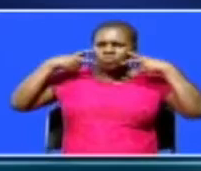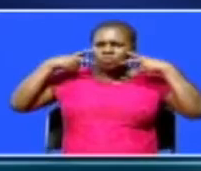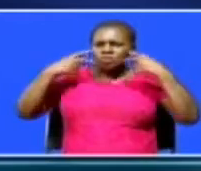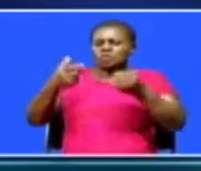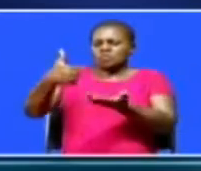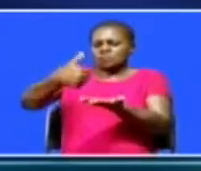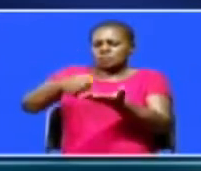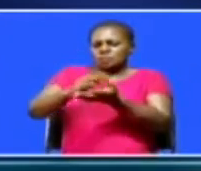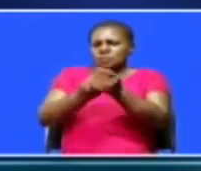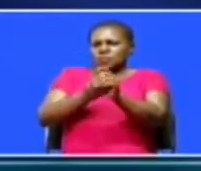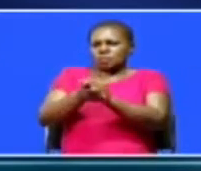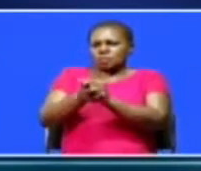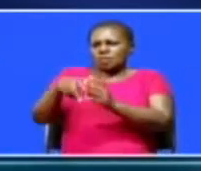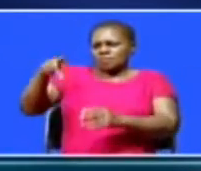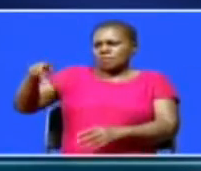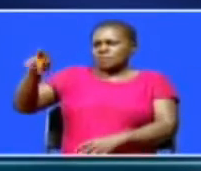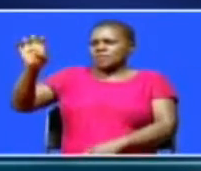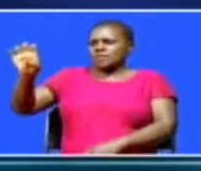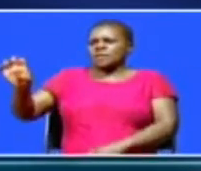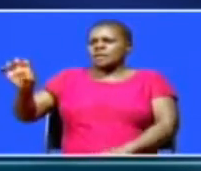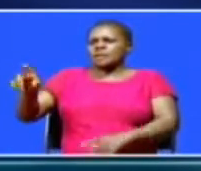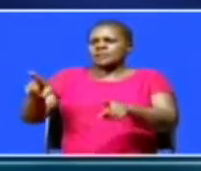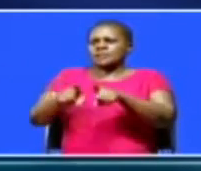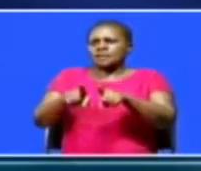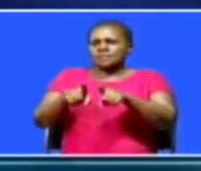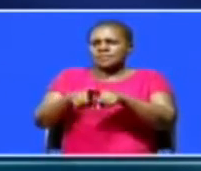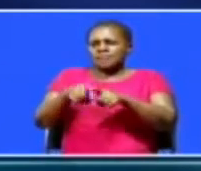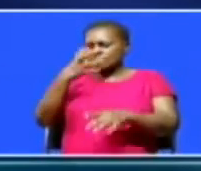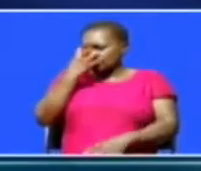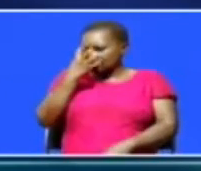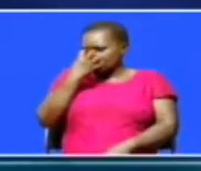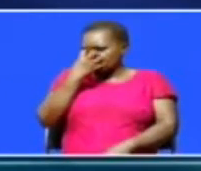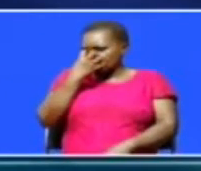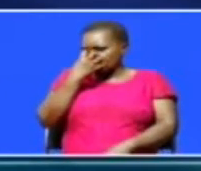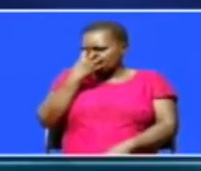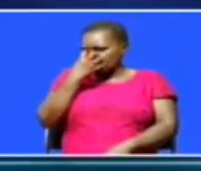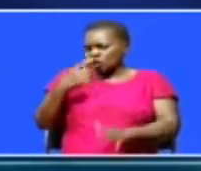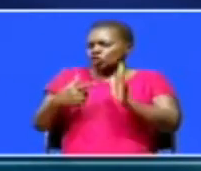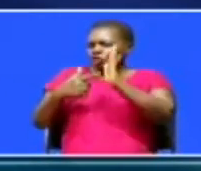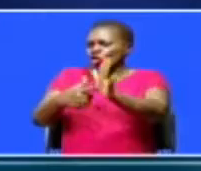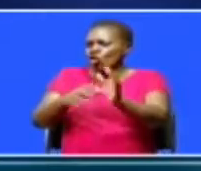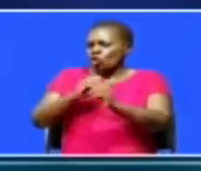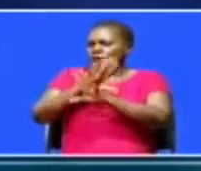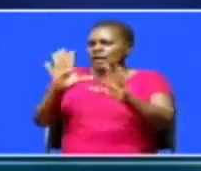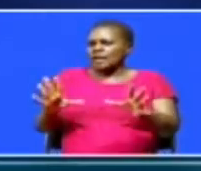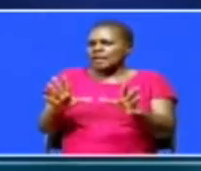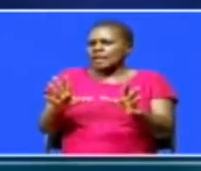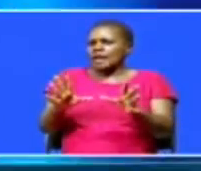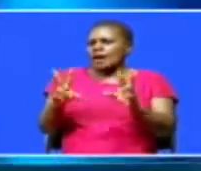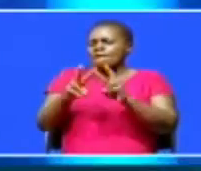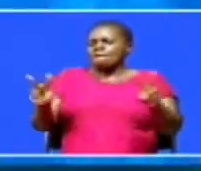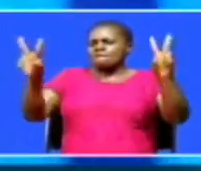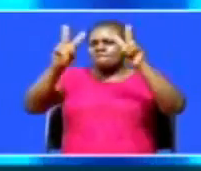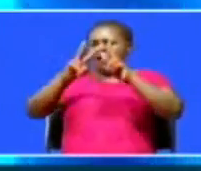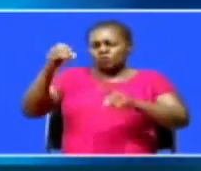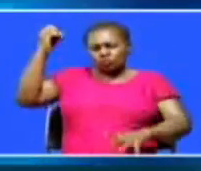hand sanitizers, personal protective gear, and even ventilators, illustrating the largely underestimated value of the